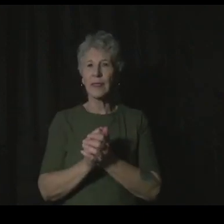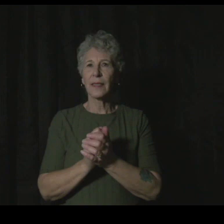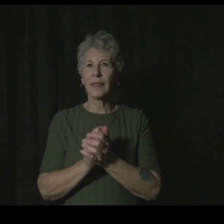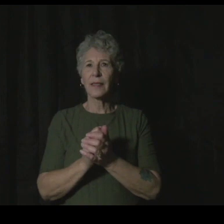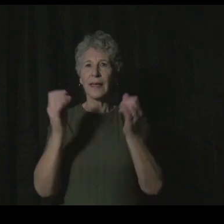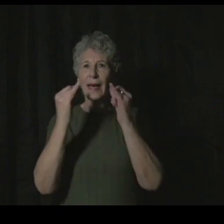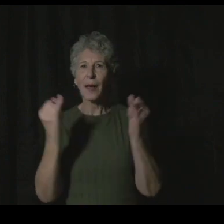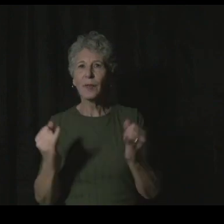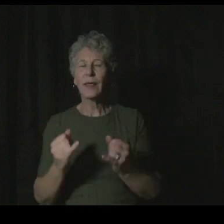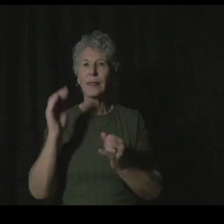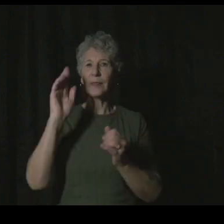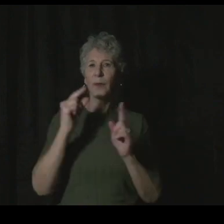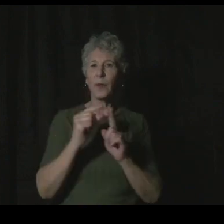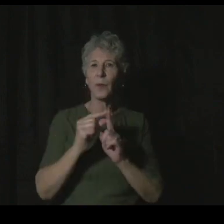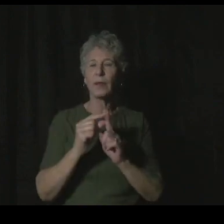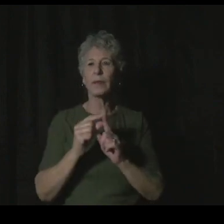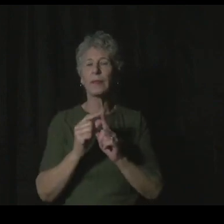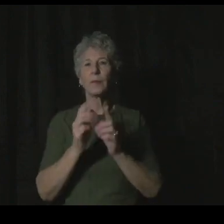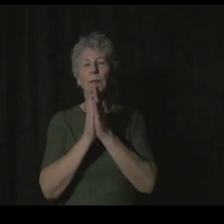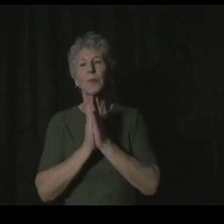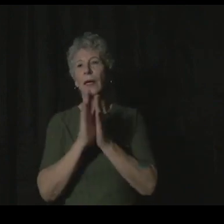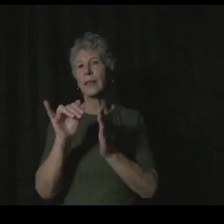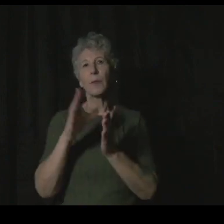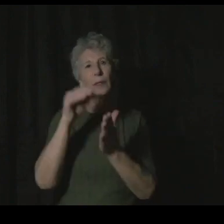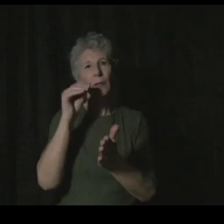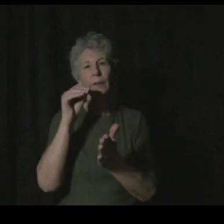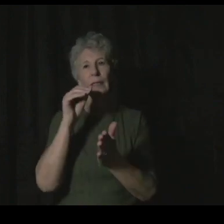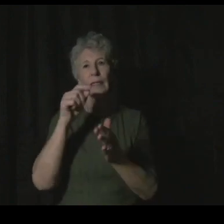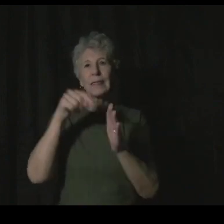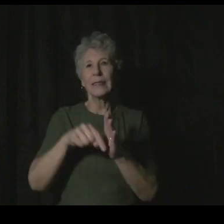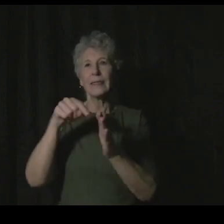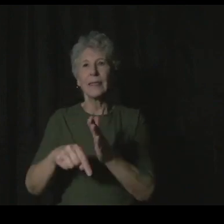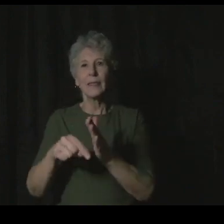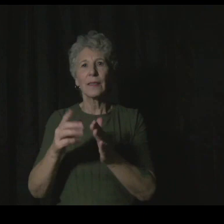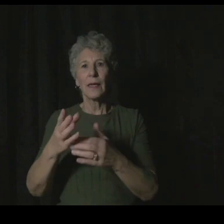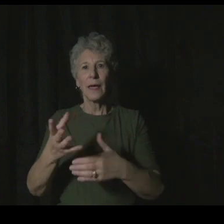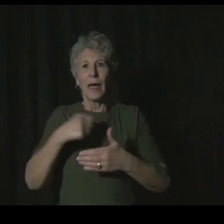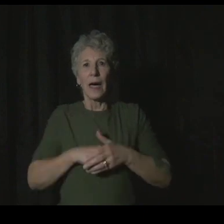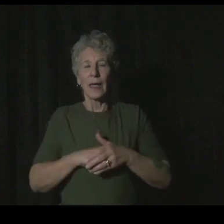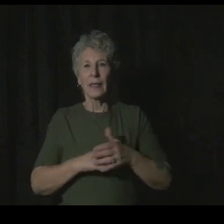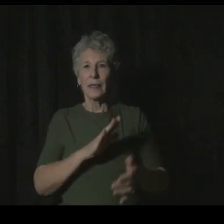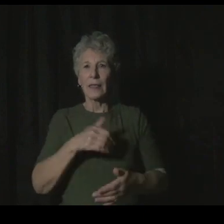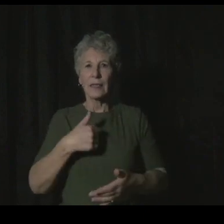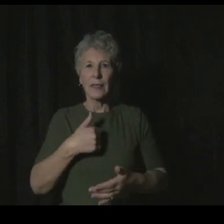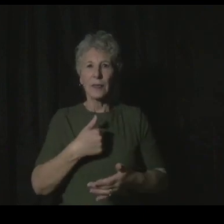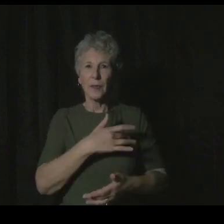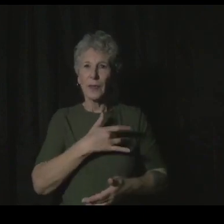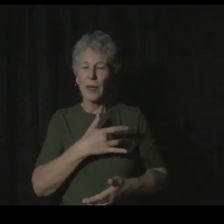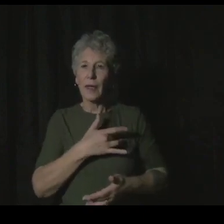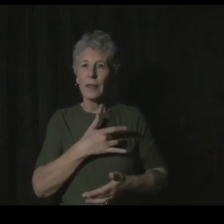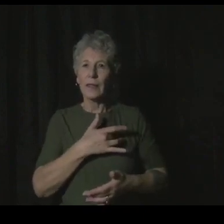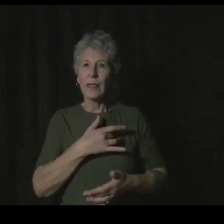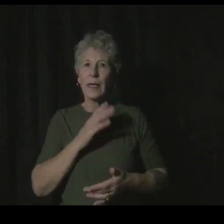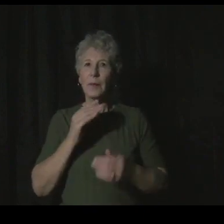outline of your word, and that we pray that they would learn the details and hide it in the center of their hearts, and that you would be with this